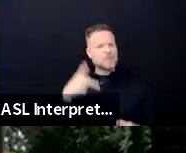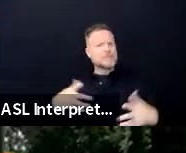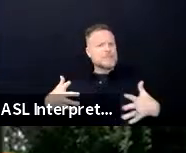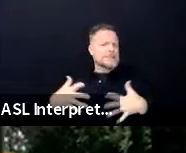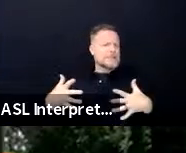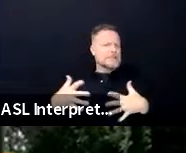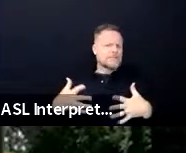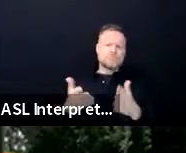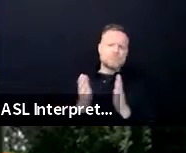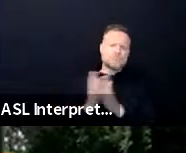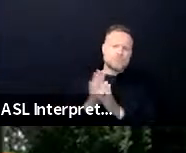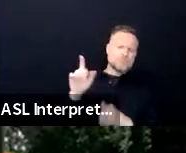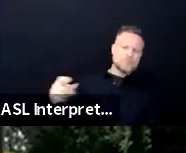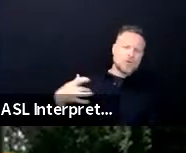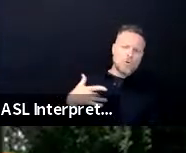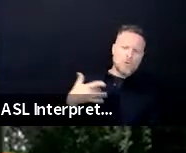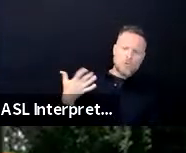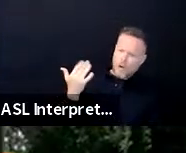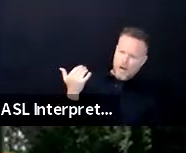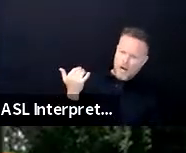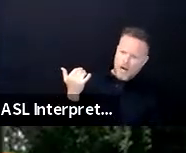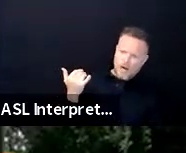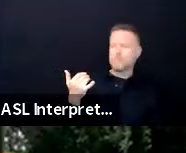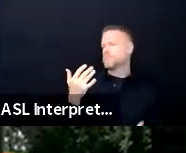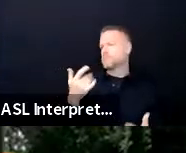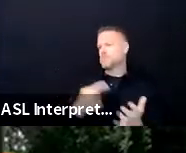is. Sometimes it takes a family member,